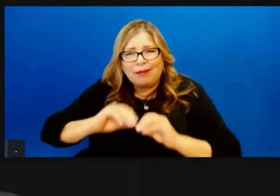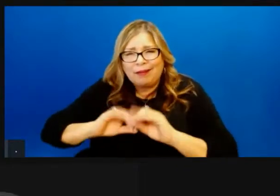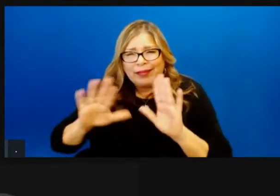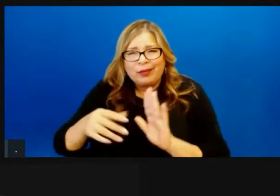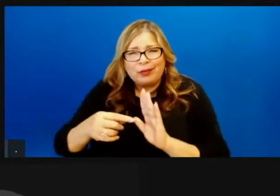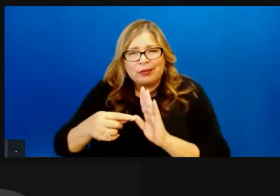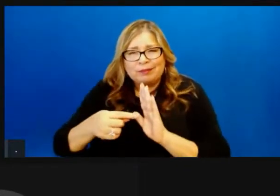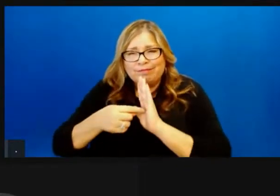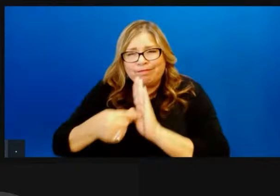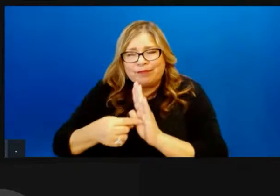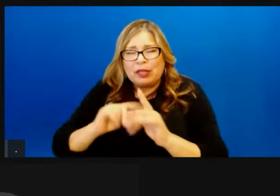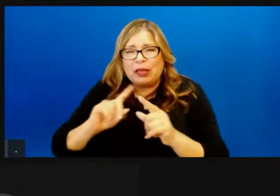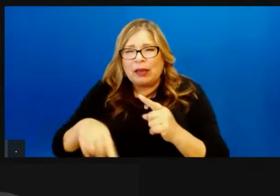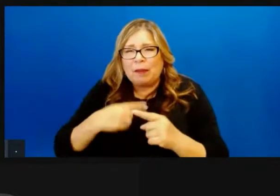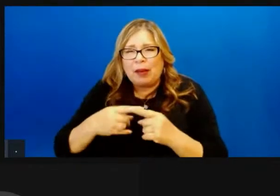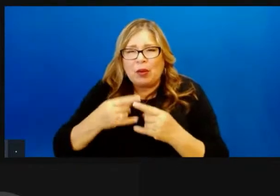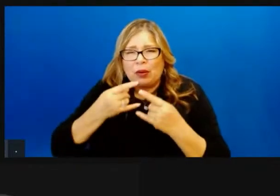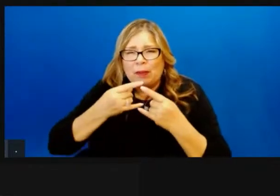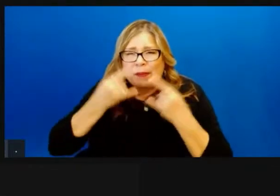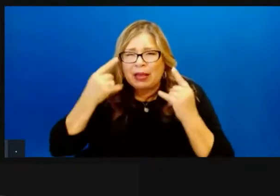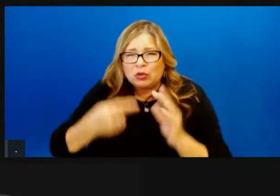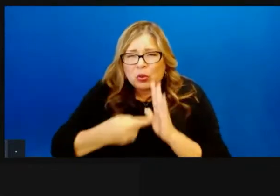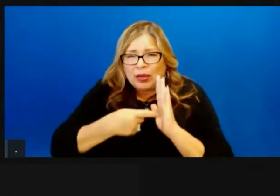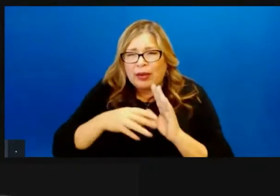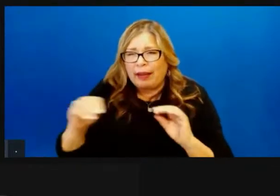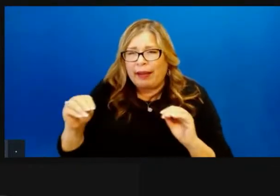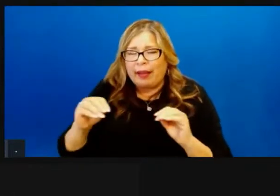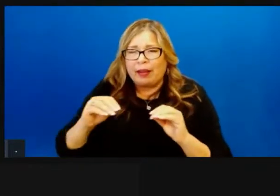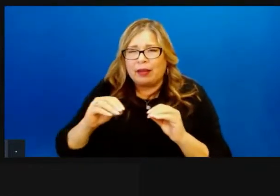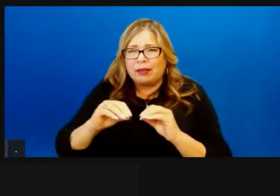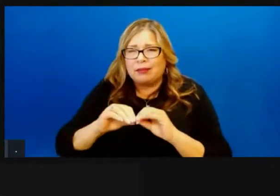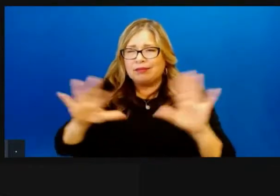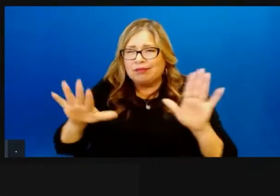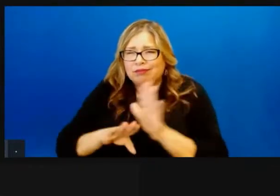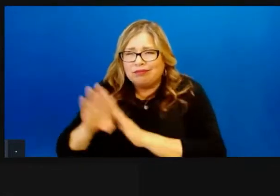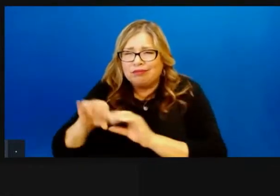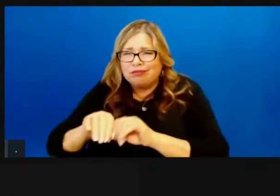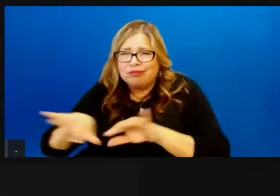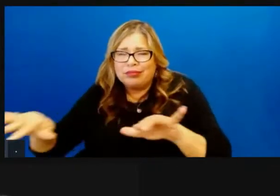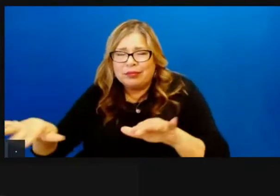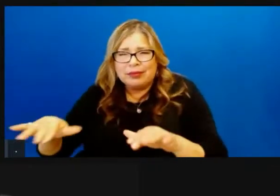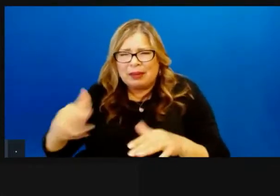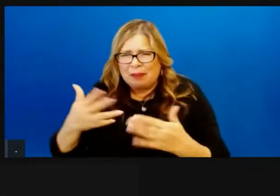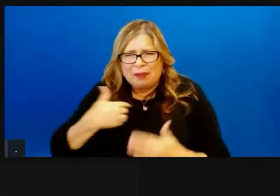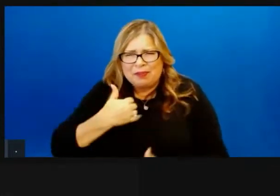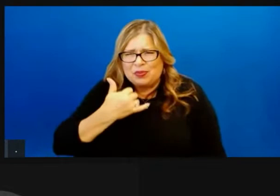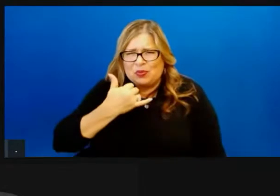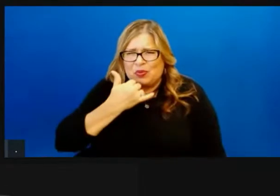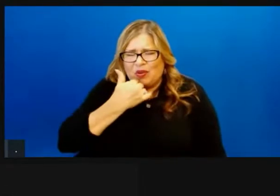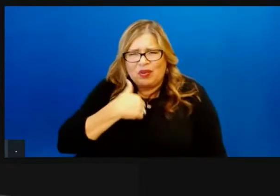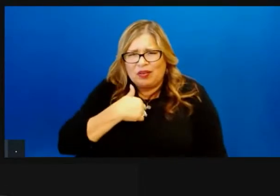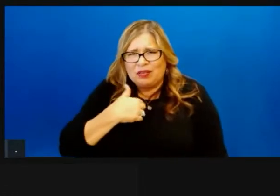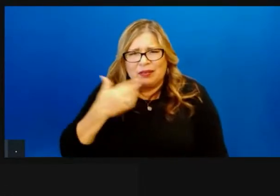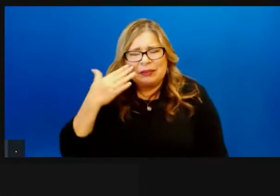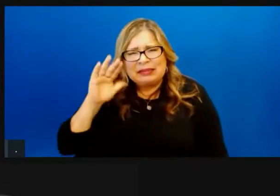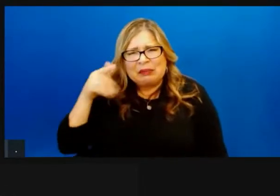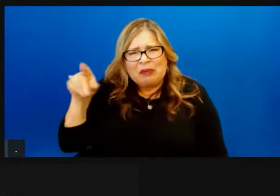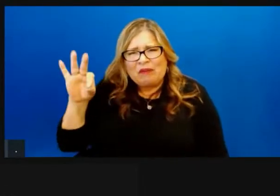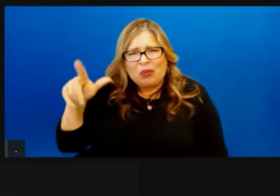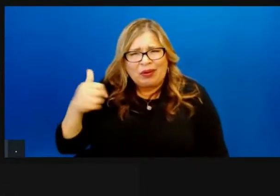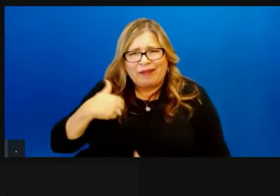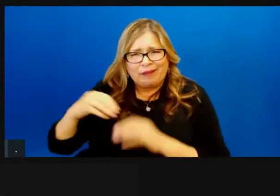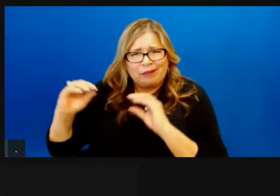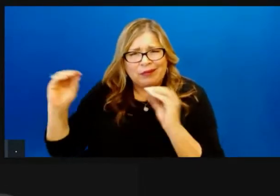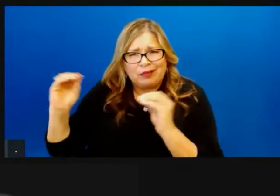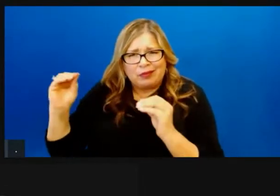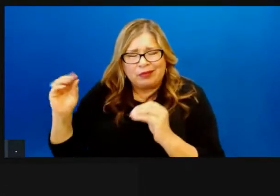Am I reading that wrong? I mean, the state of Florida doesn't seem to have any disruptions on them at all. The state of New York has